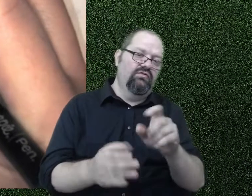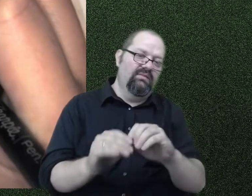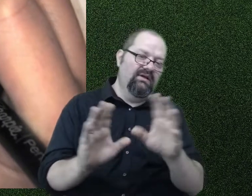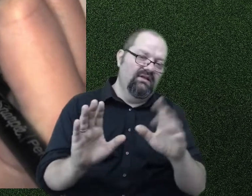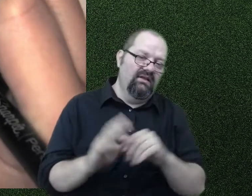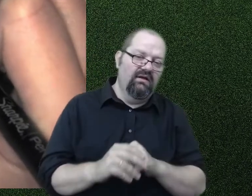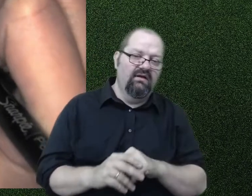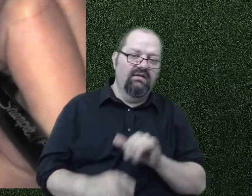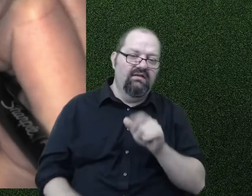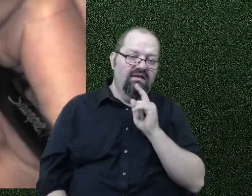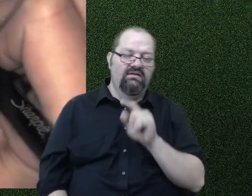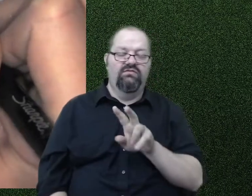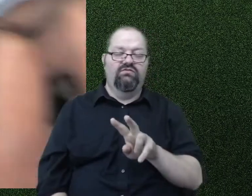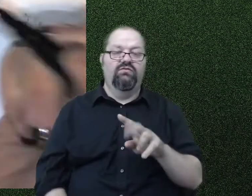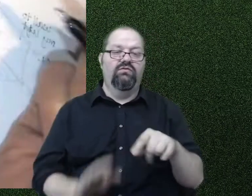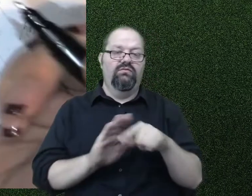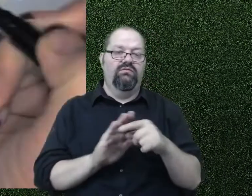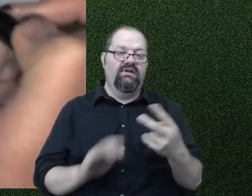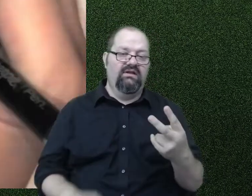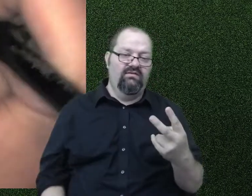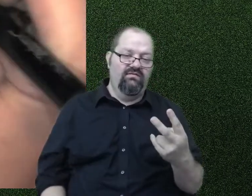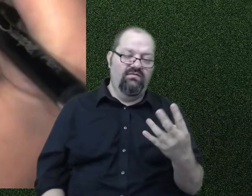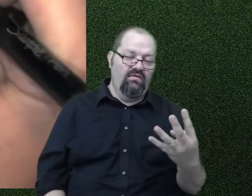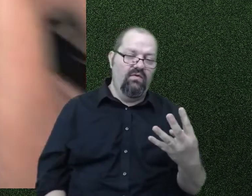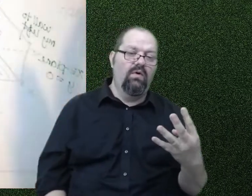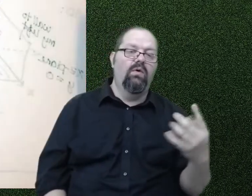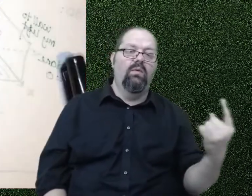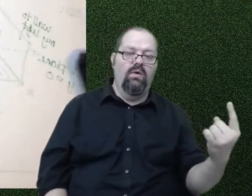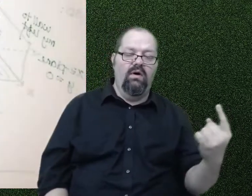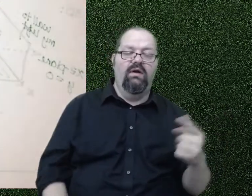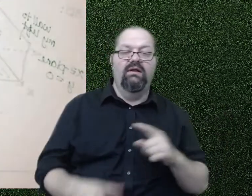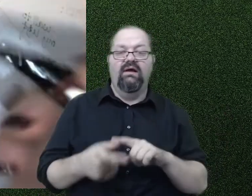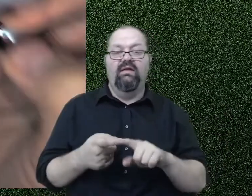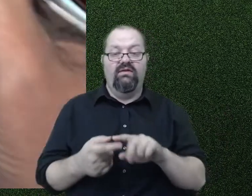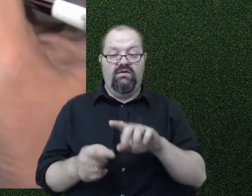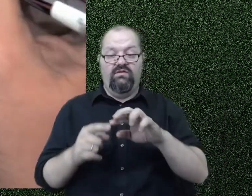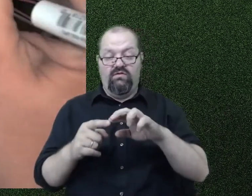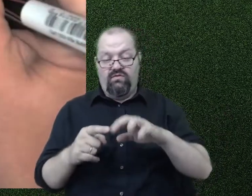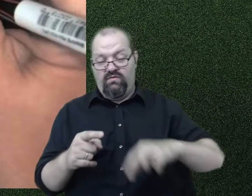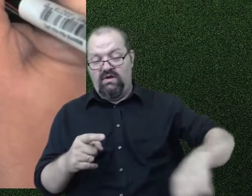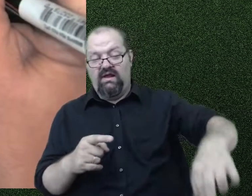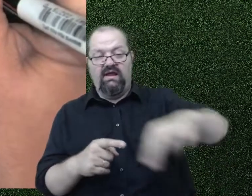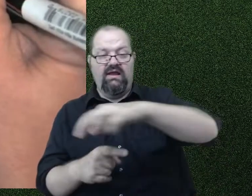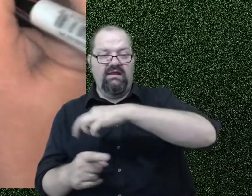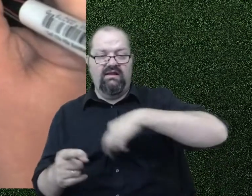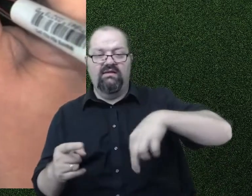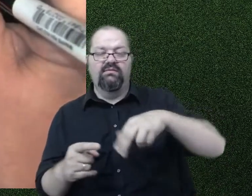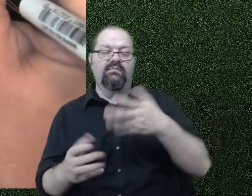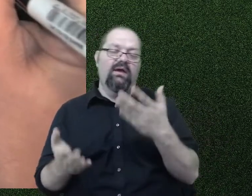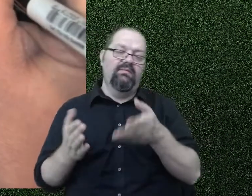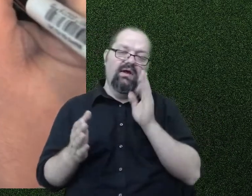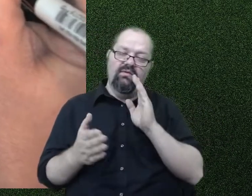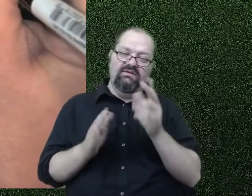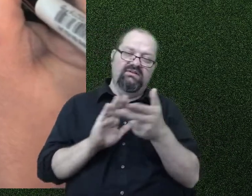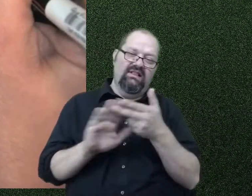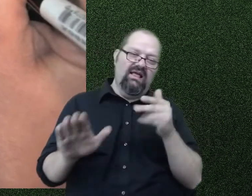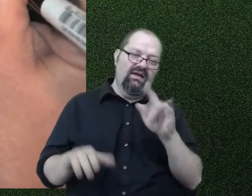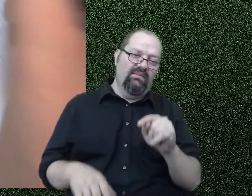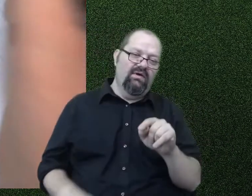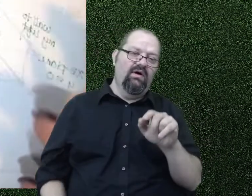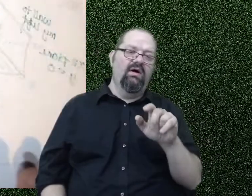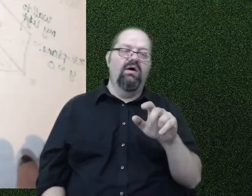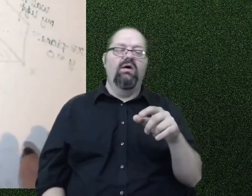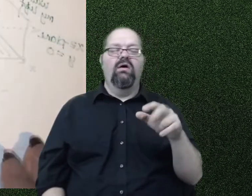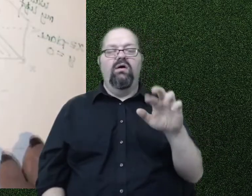center is 2, -4, 1. And then the radius, maybe I will just label my radius r equals